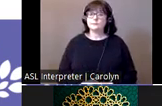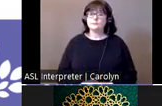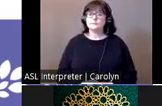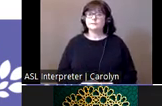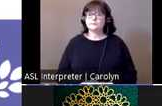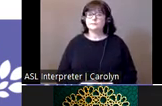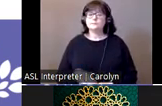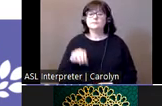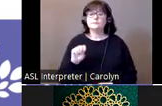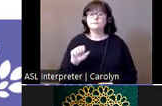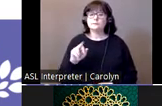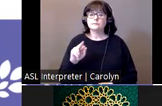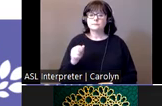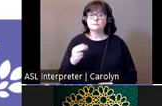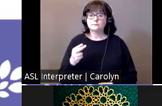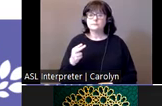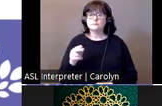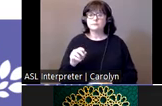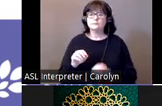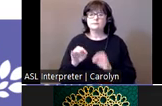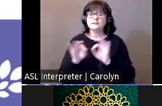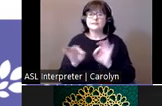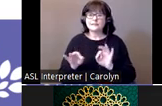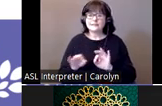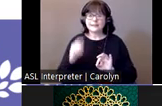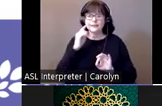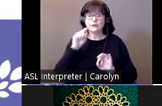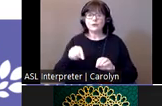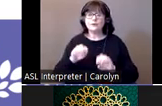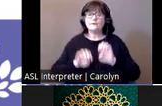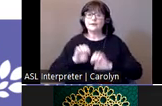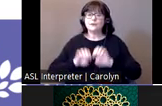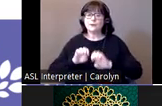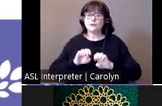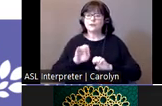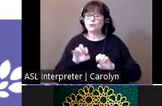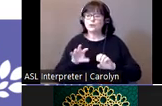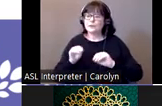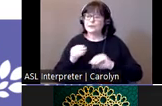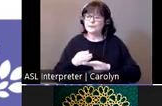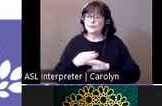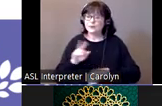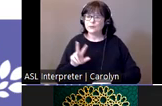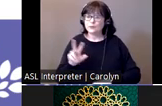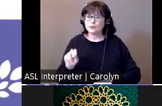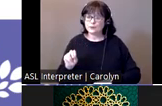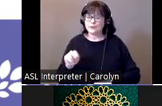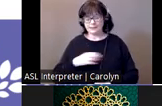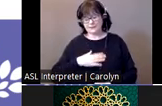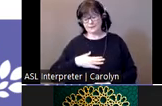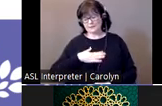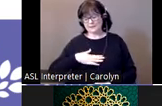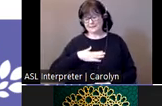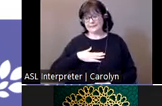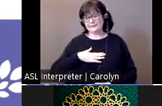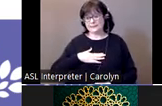Sarah's posted the survey evaluation or the webinar evaluation. If you do have to leave before the end, please, please do